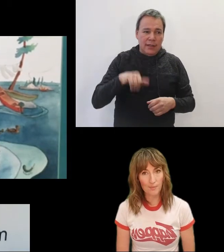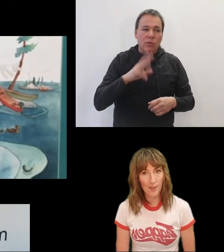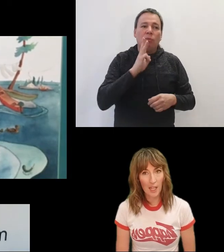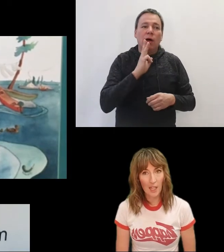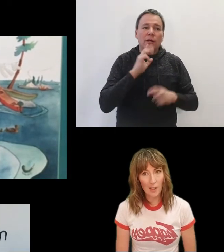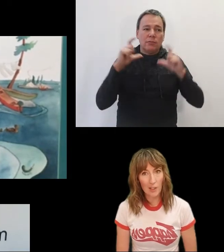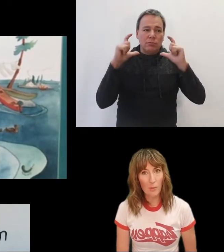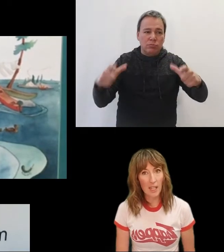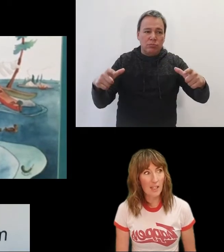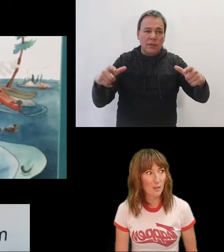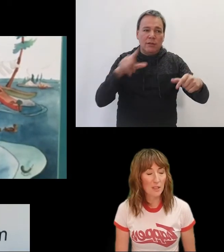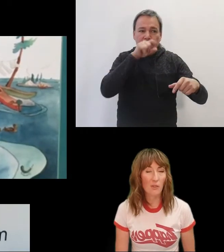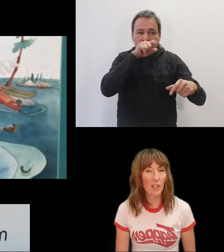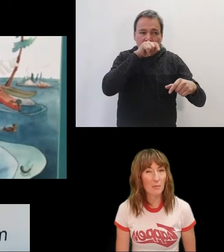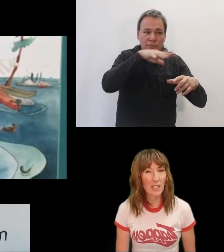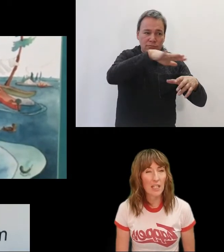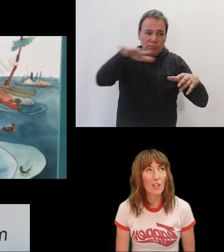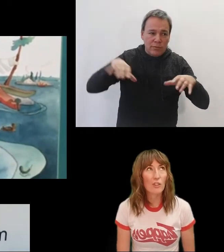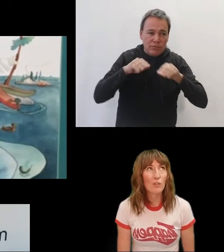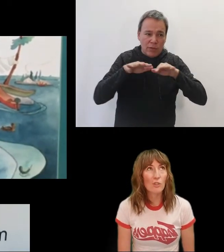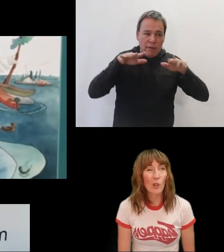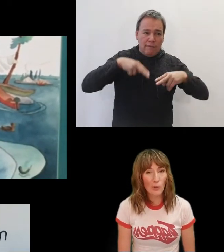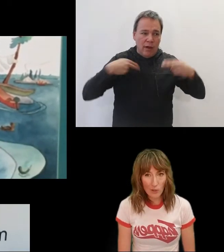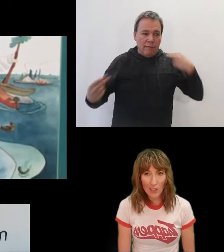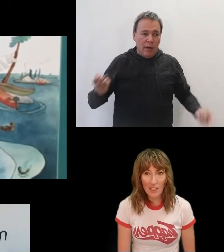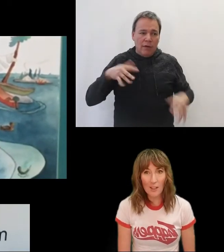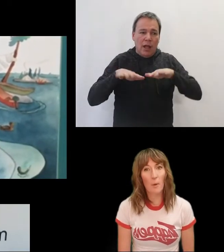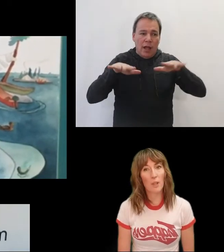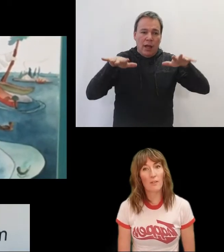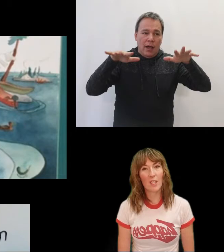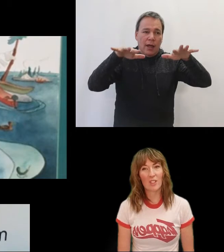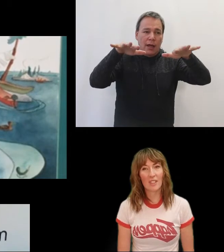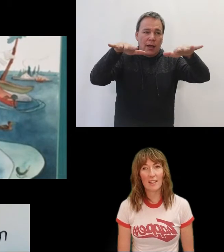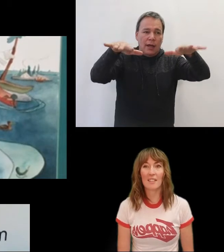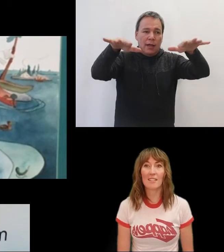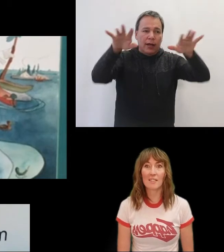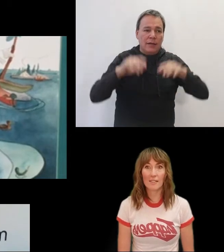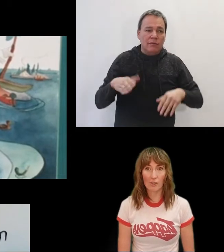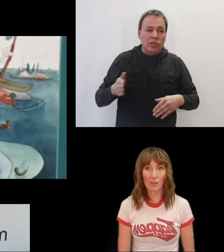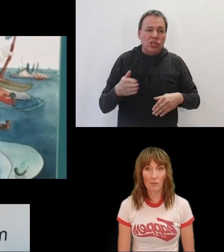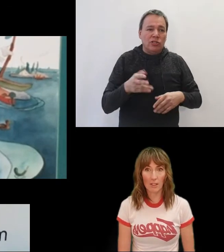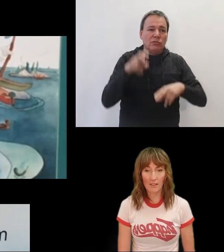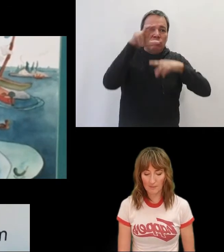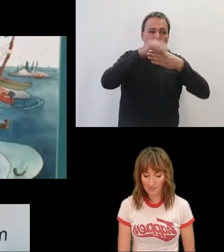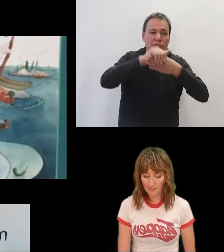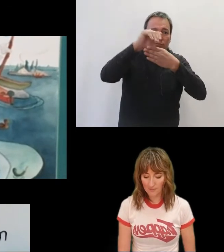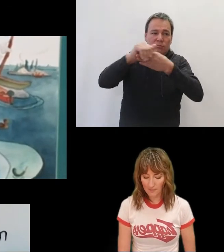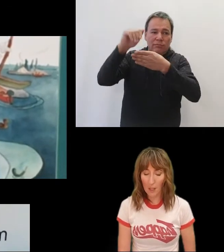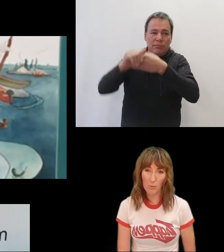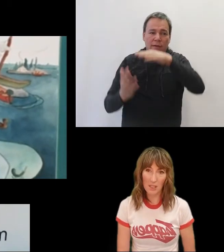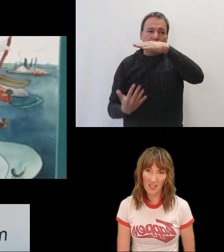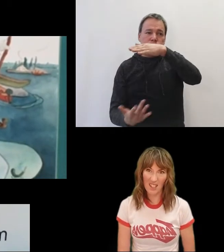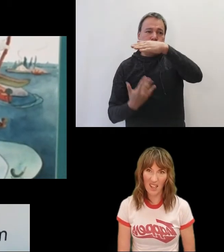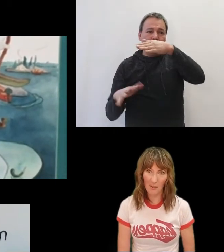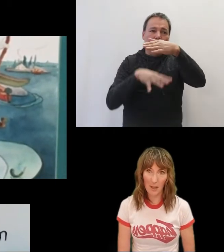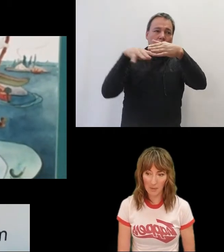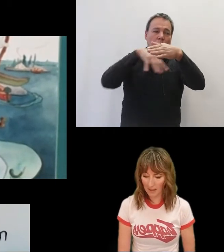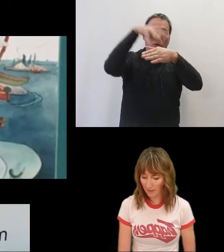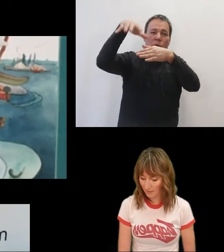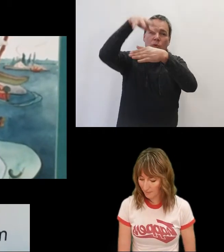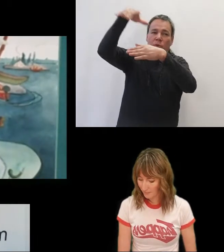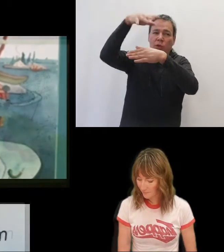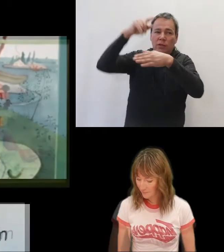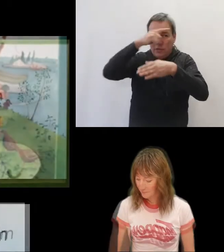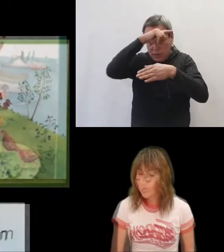camp. You know, my husband's family is so good at smoking fish. It's a delicious treat. I'm pretty lucky to have that